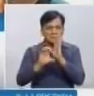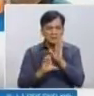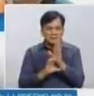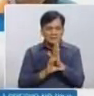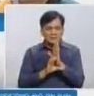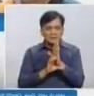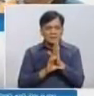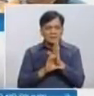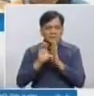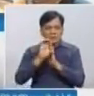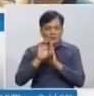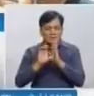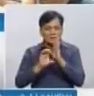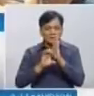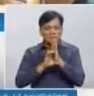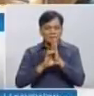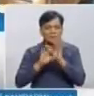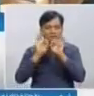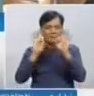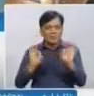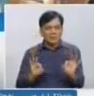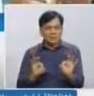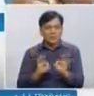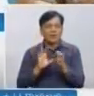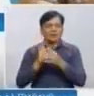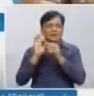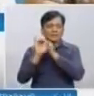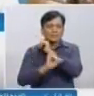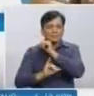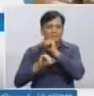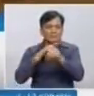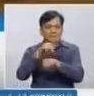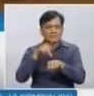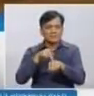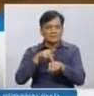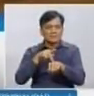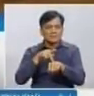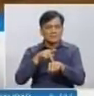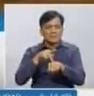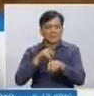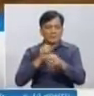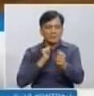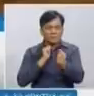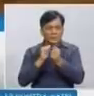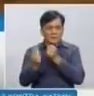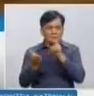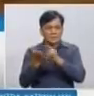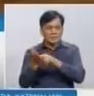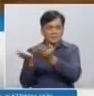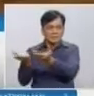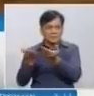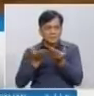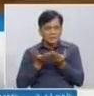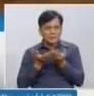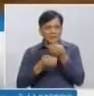constitutional framework of our country. When the approved version is transmitted and